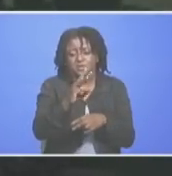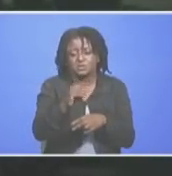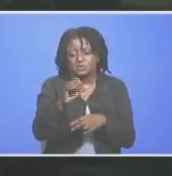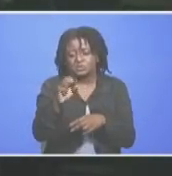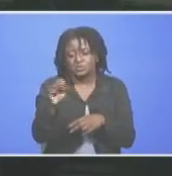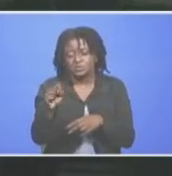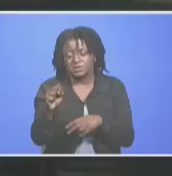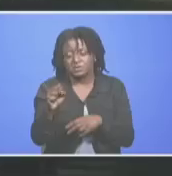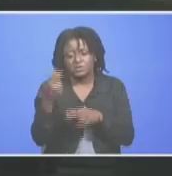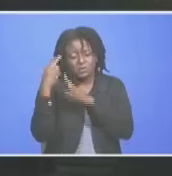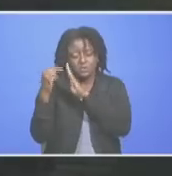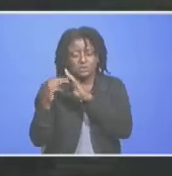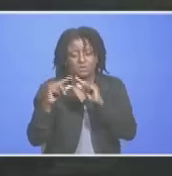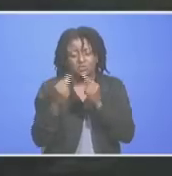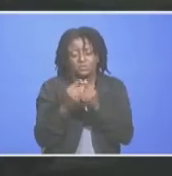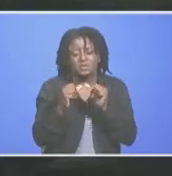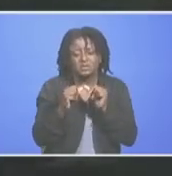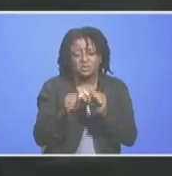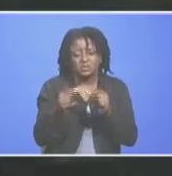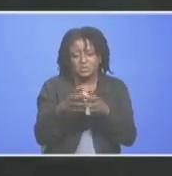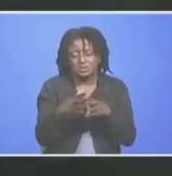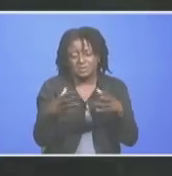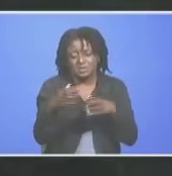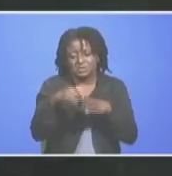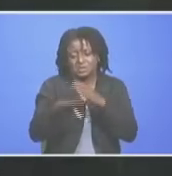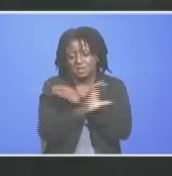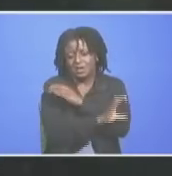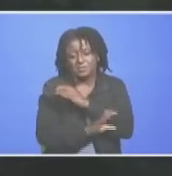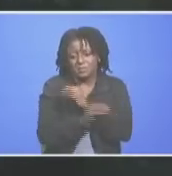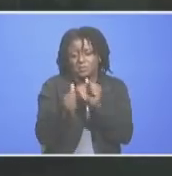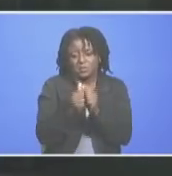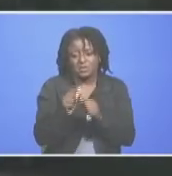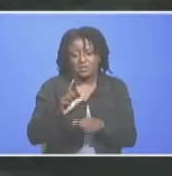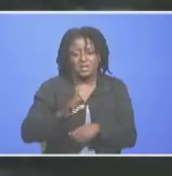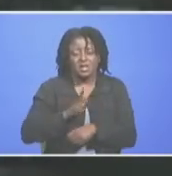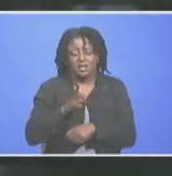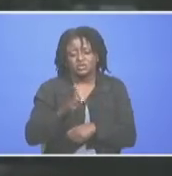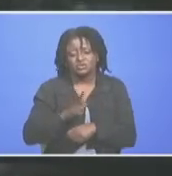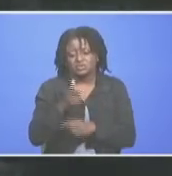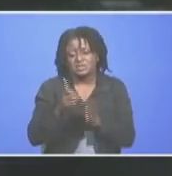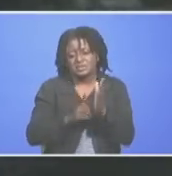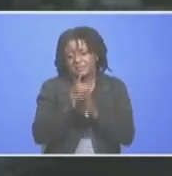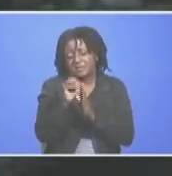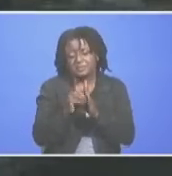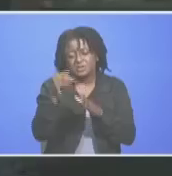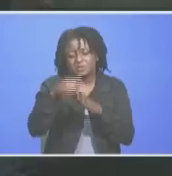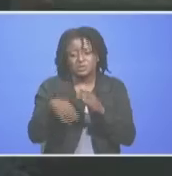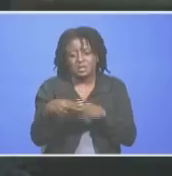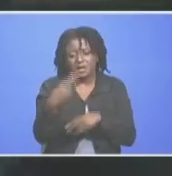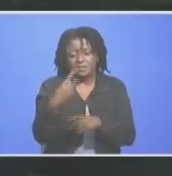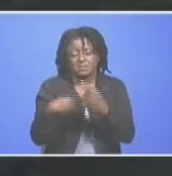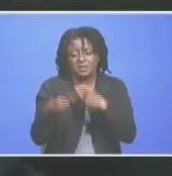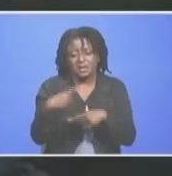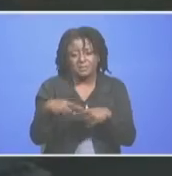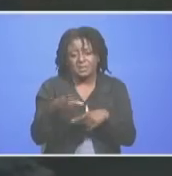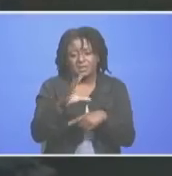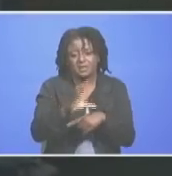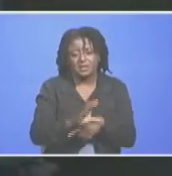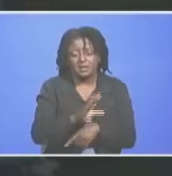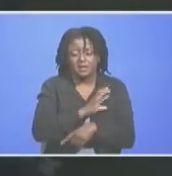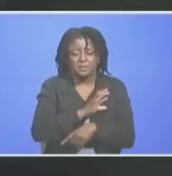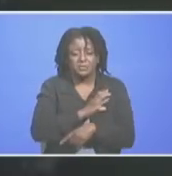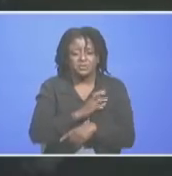is continuing its expansion in the Caribbean with luxury developments, including the upcoming Cabritz Resort and